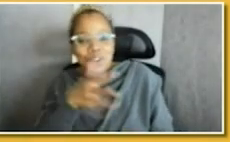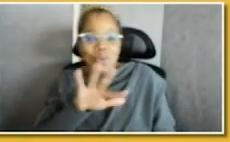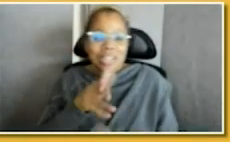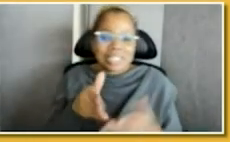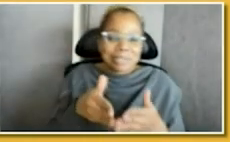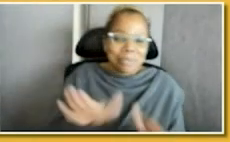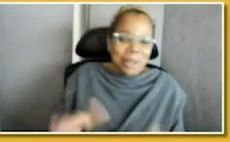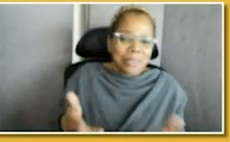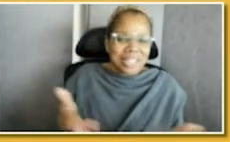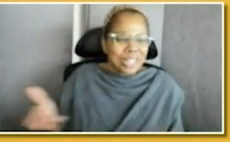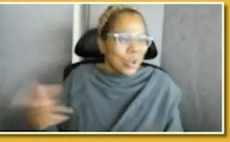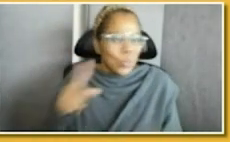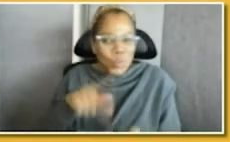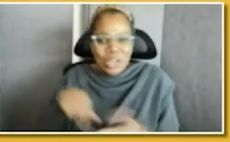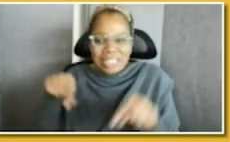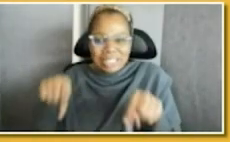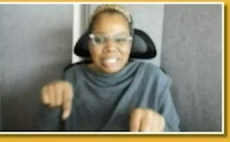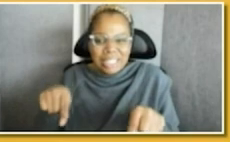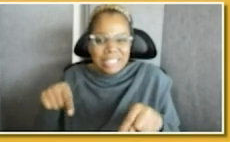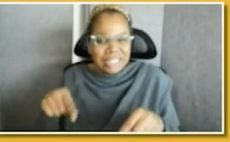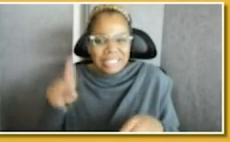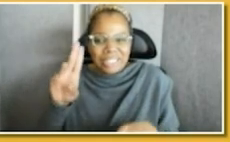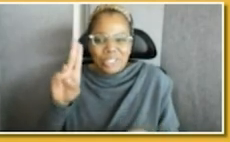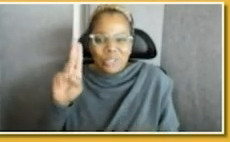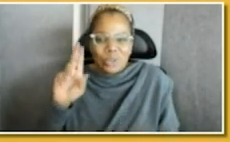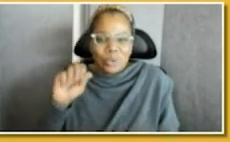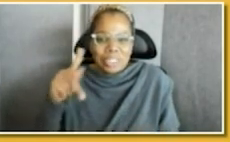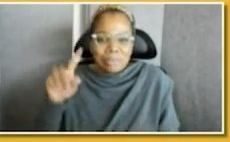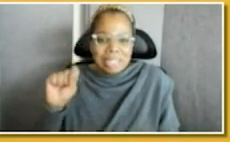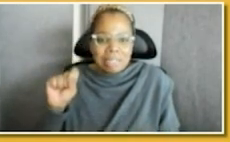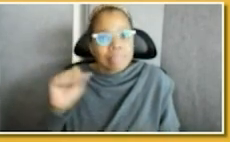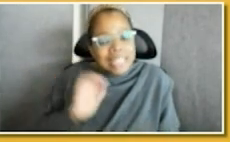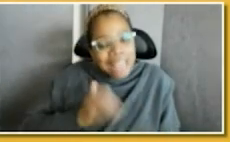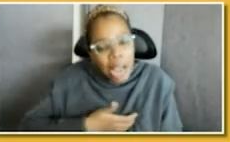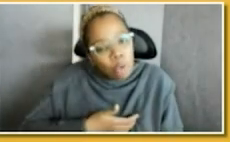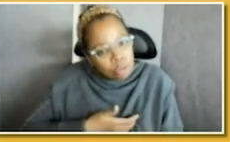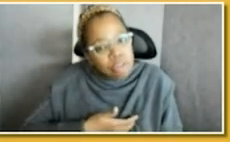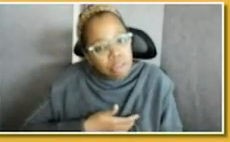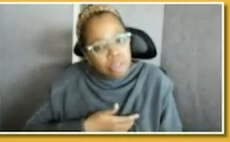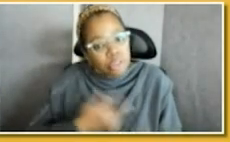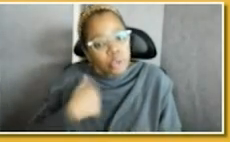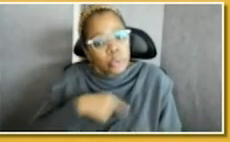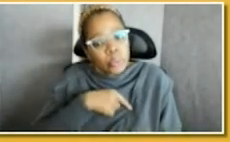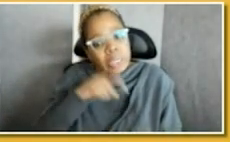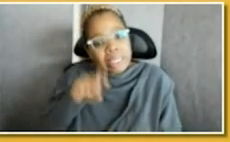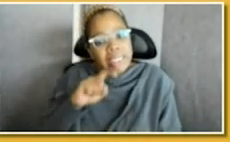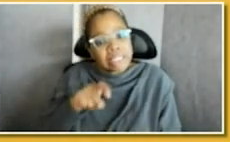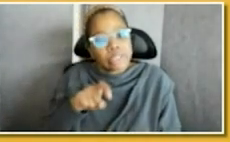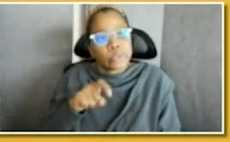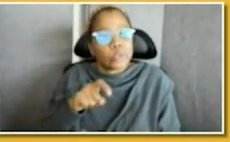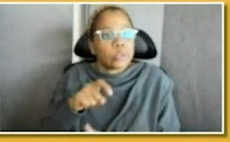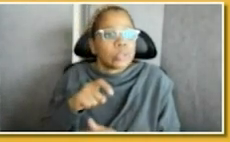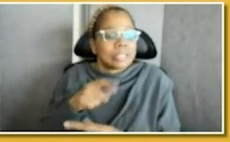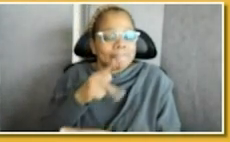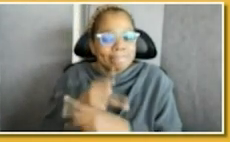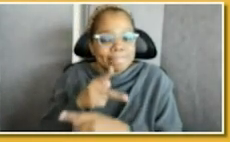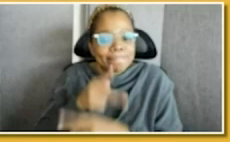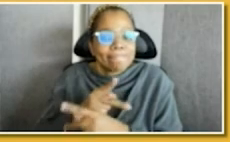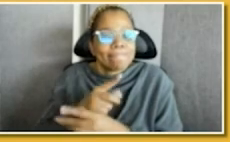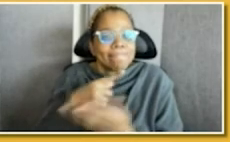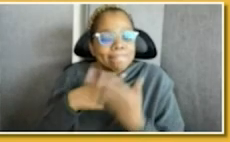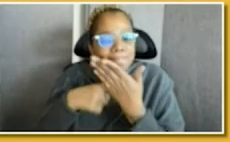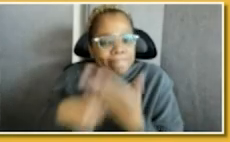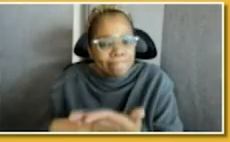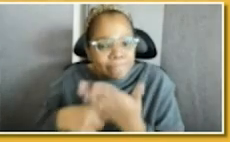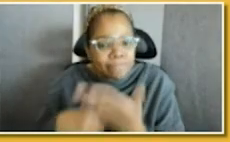is this thing? Well, what it is it's ours. And so we need to have this conversation about what we can make